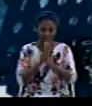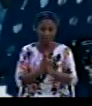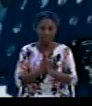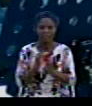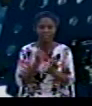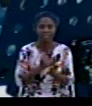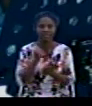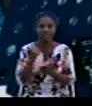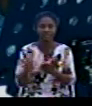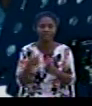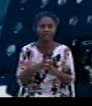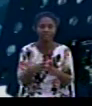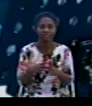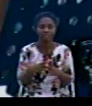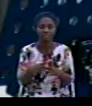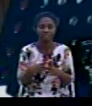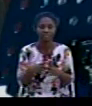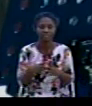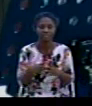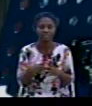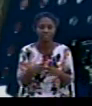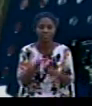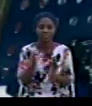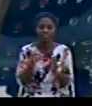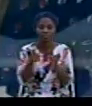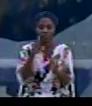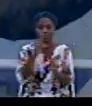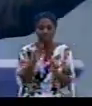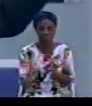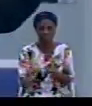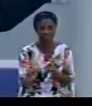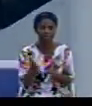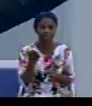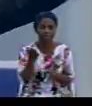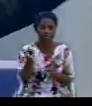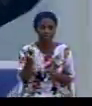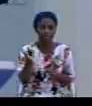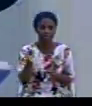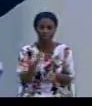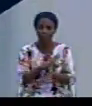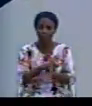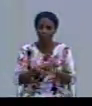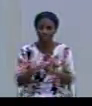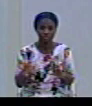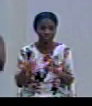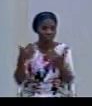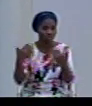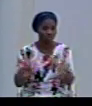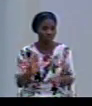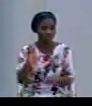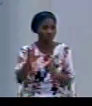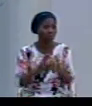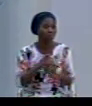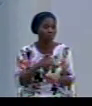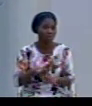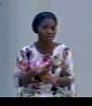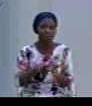Amen. If you are still there, don't waste your own time. Check your